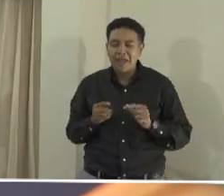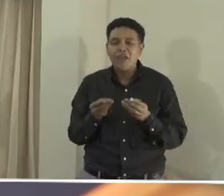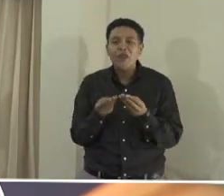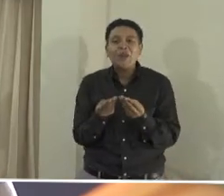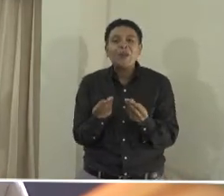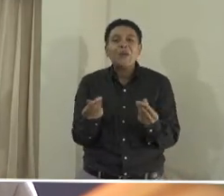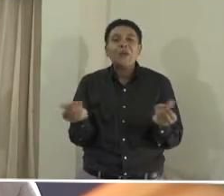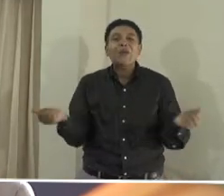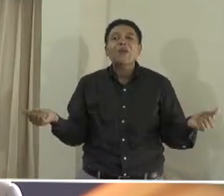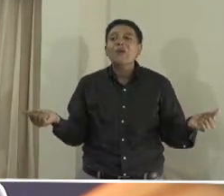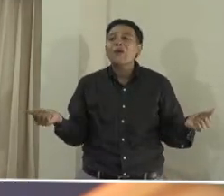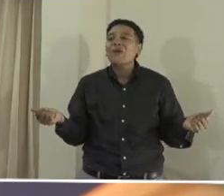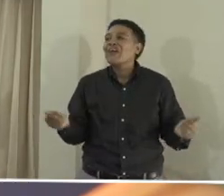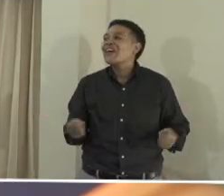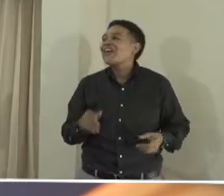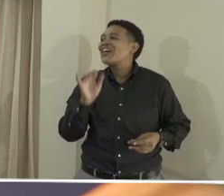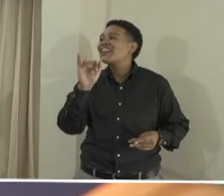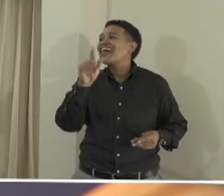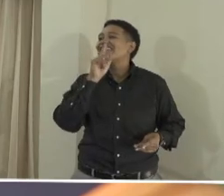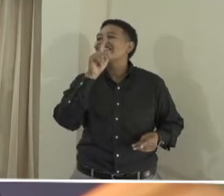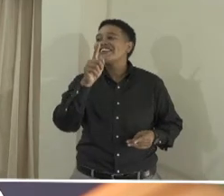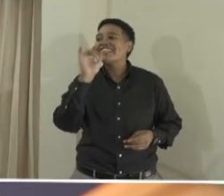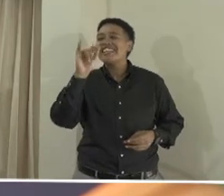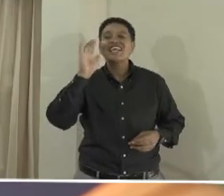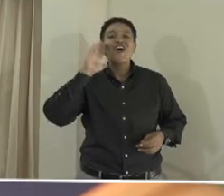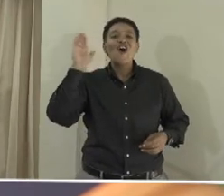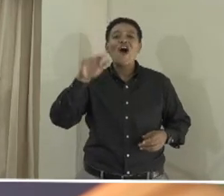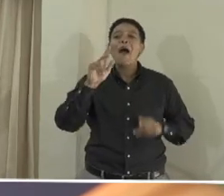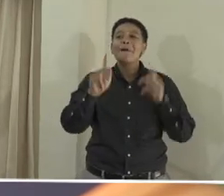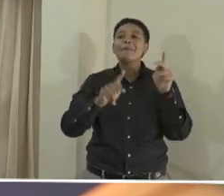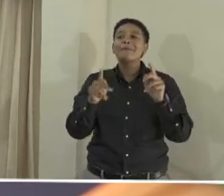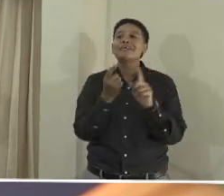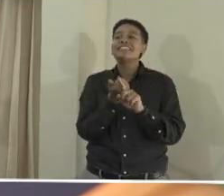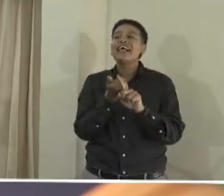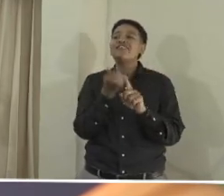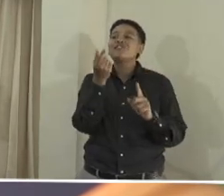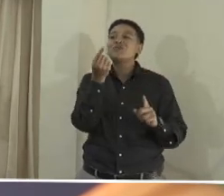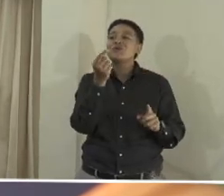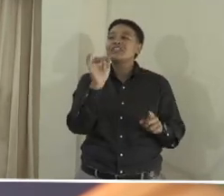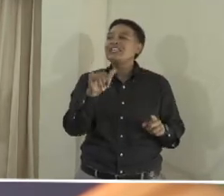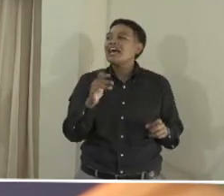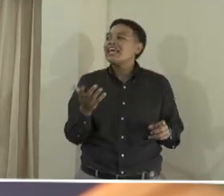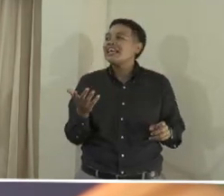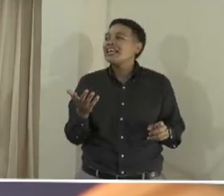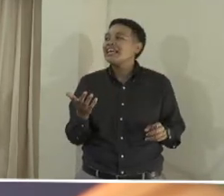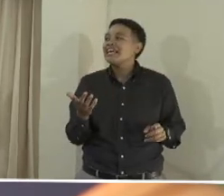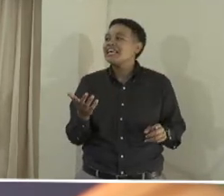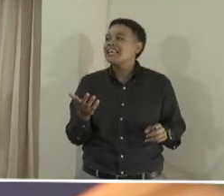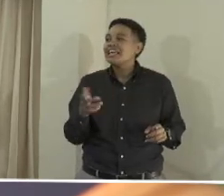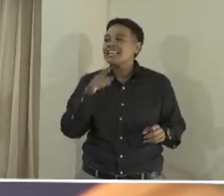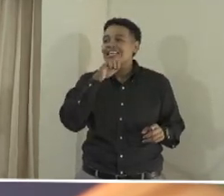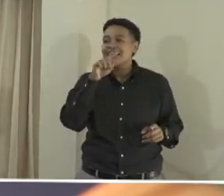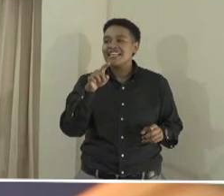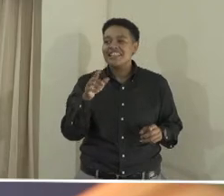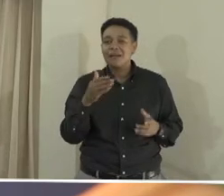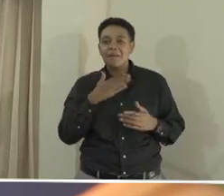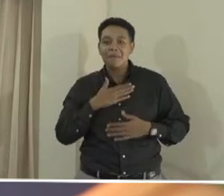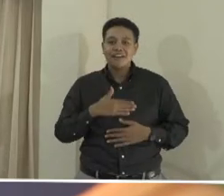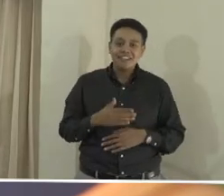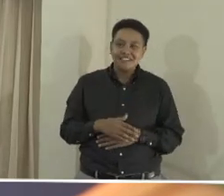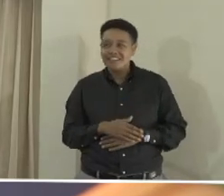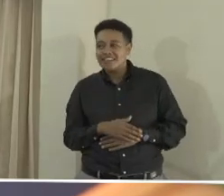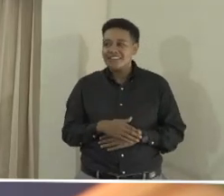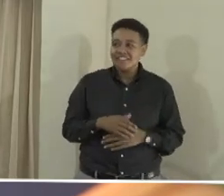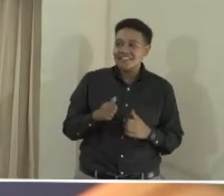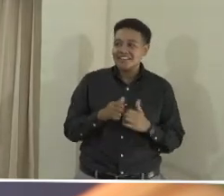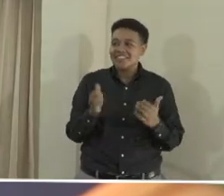you feel okay. And I saw persons doing that little evangelical jig to